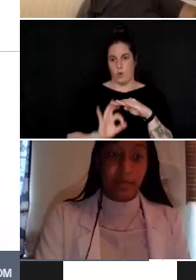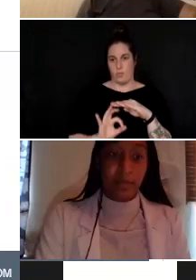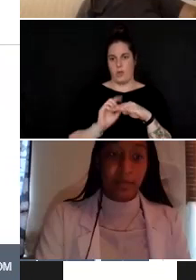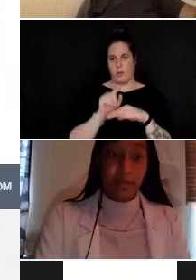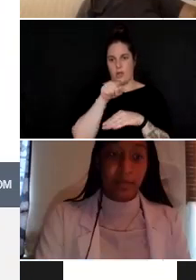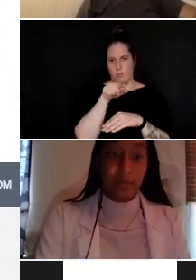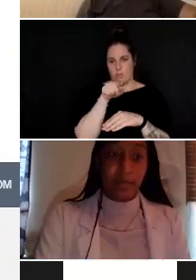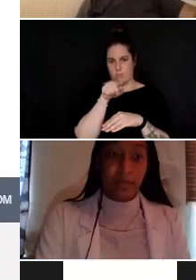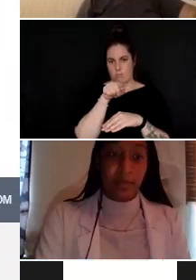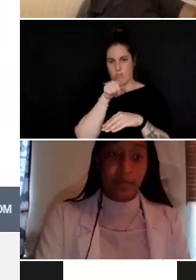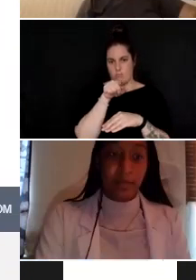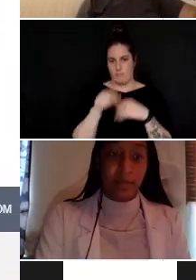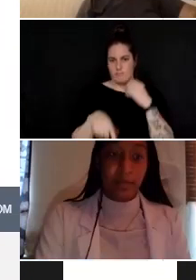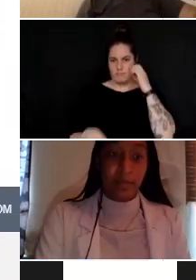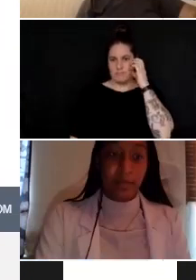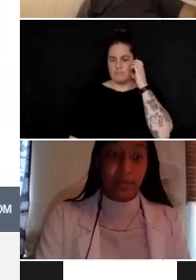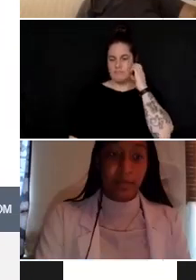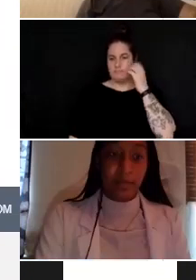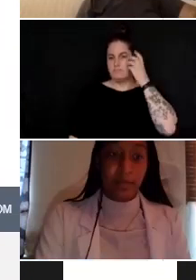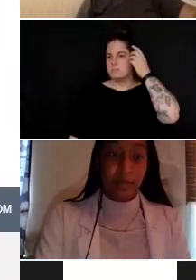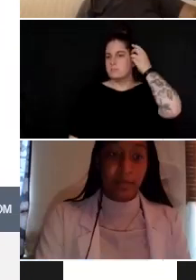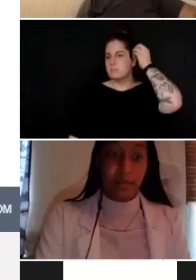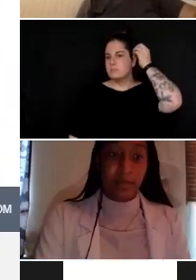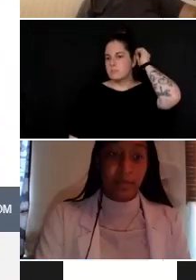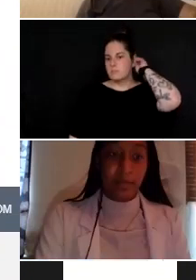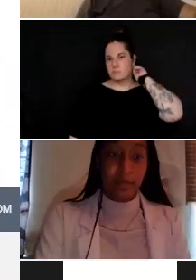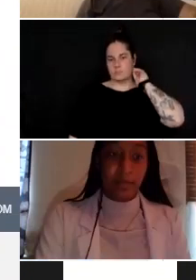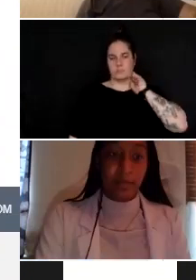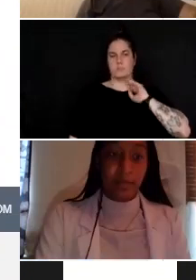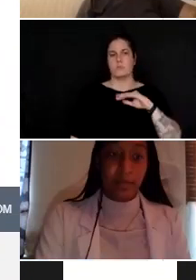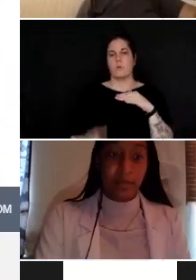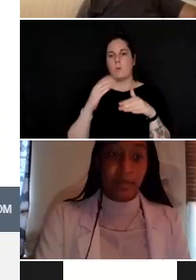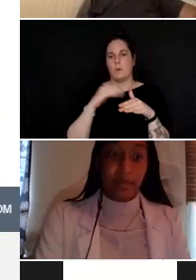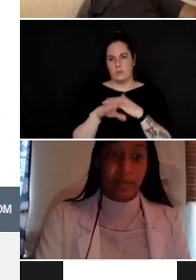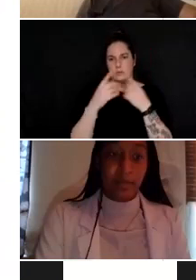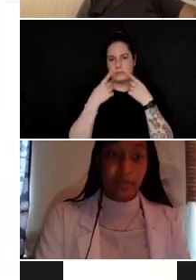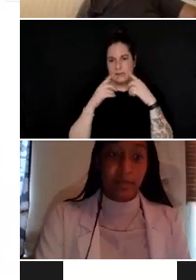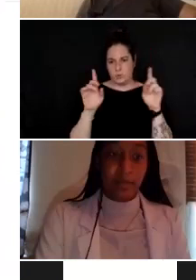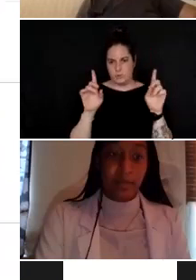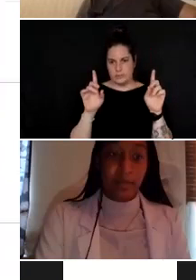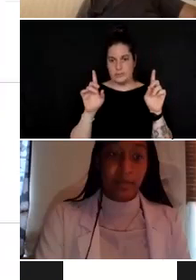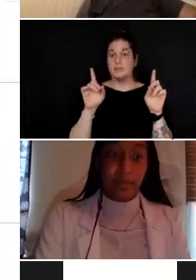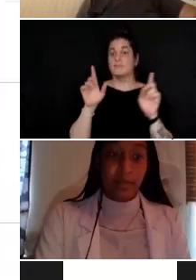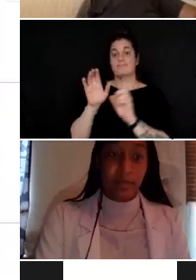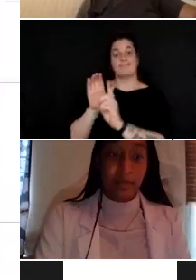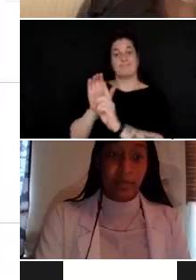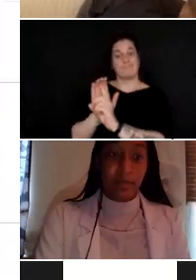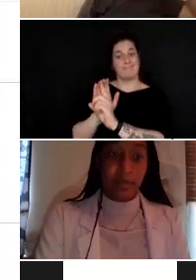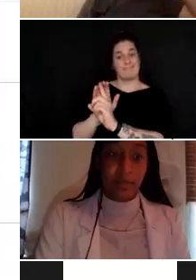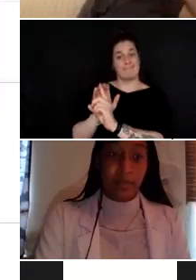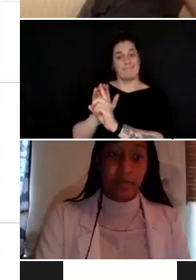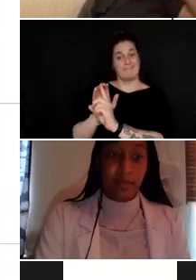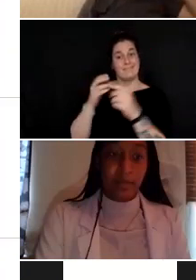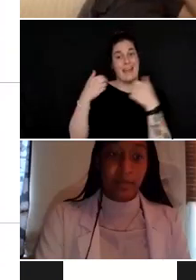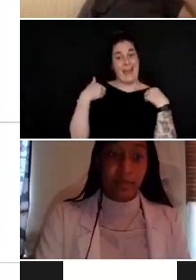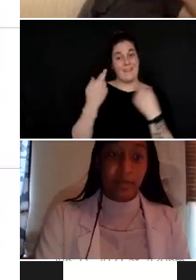you. So bear with me. I'm going to go into the announcements, and this will kind of remind you of a resource that you have